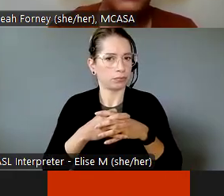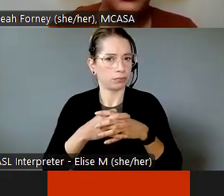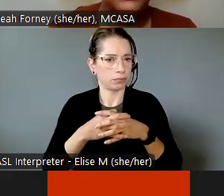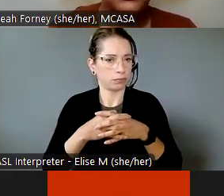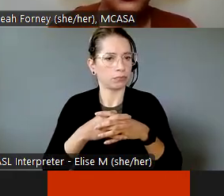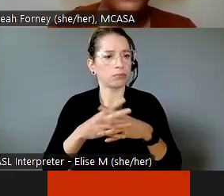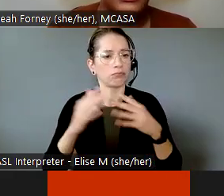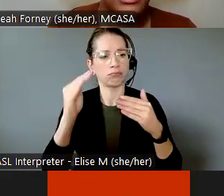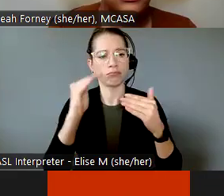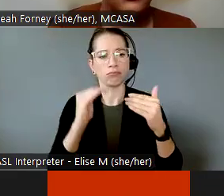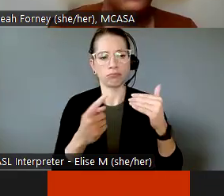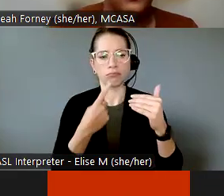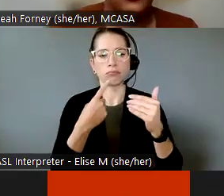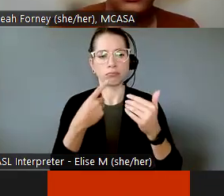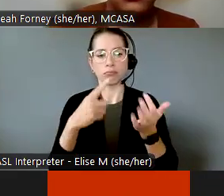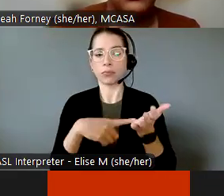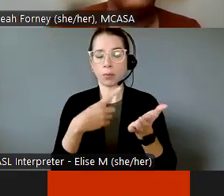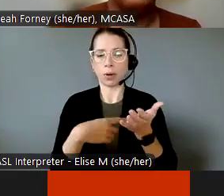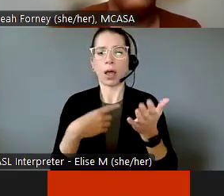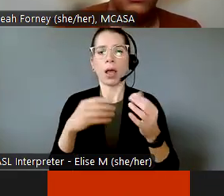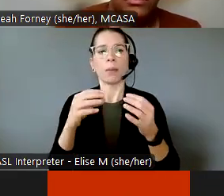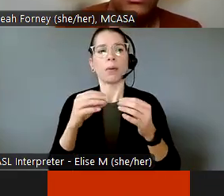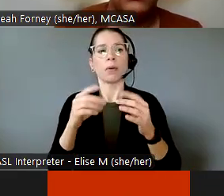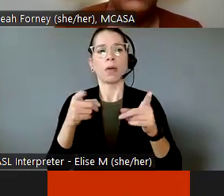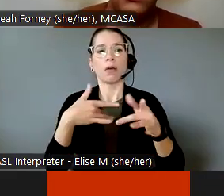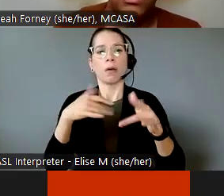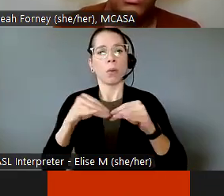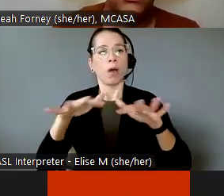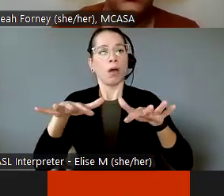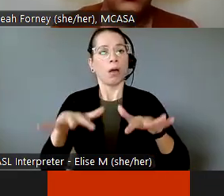In some cases, it's relaxing and welcomed.